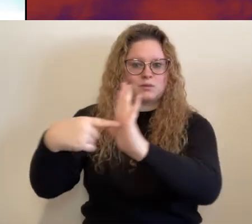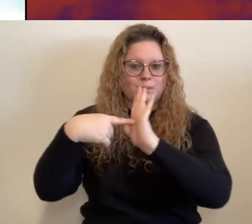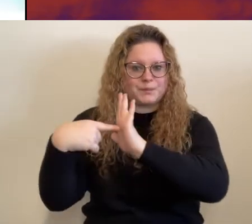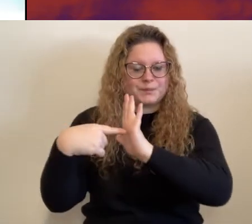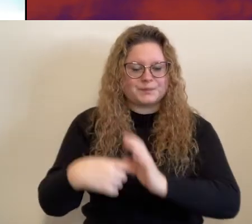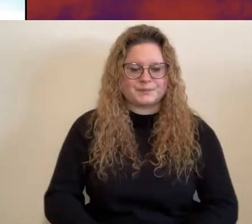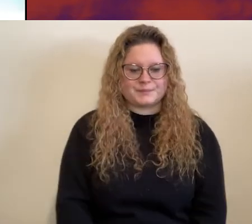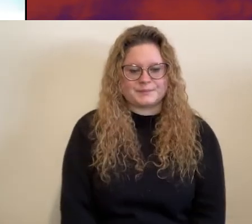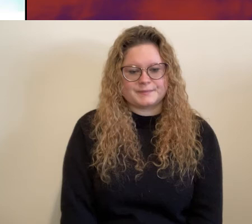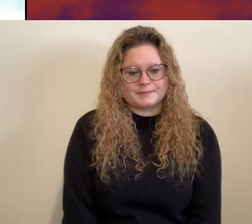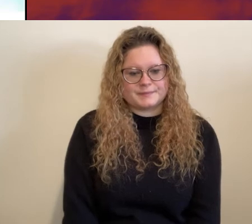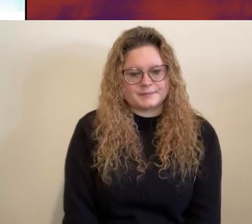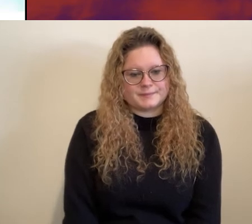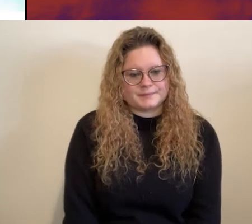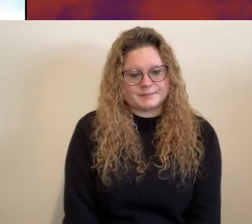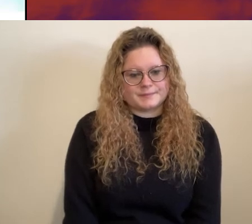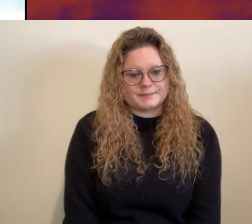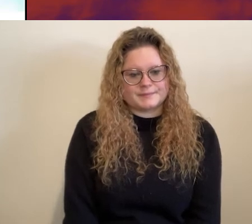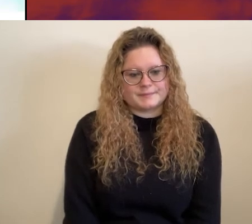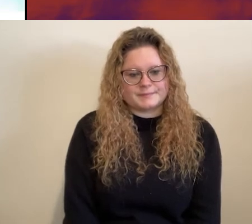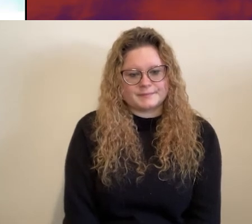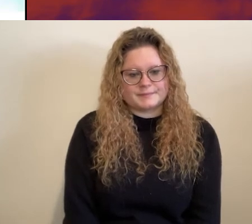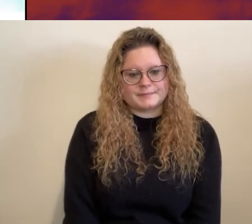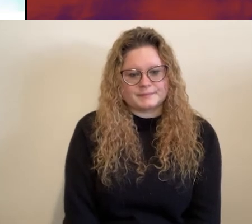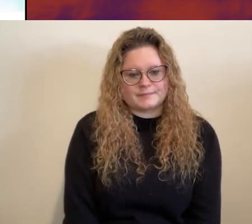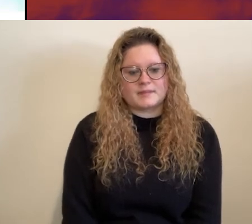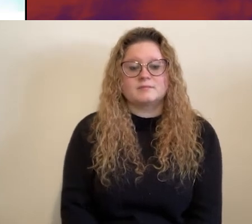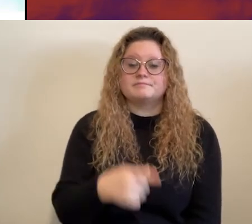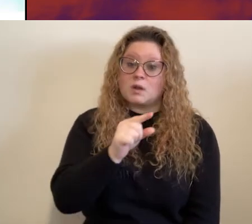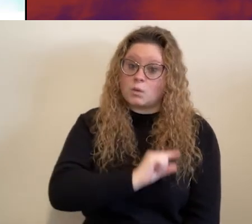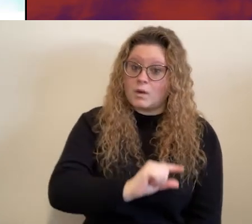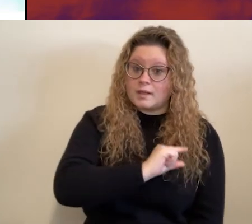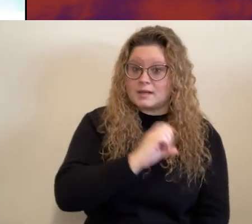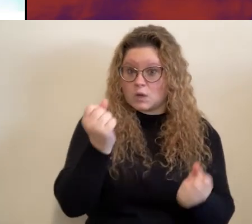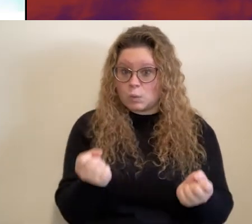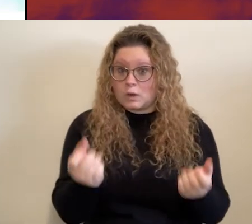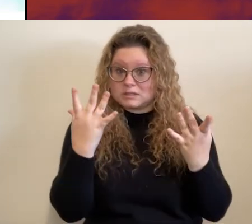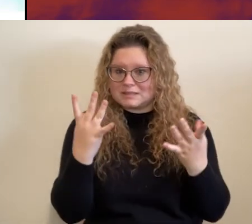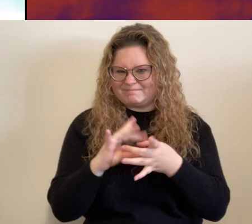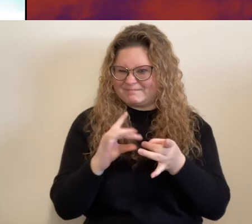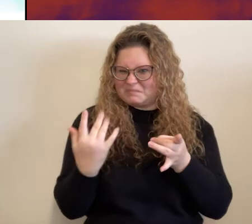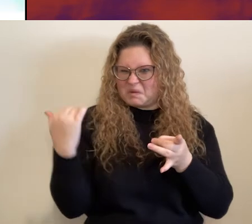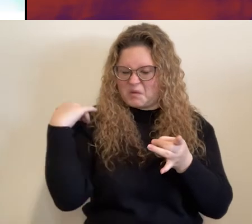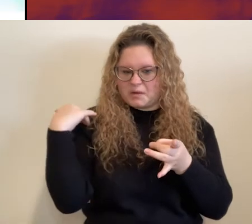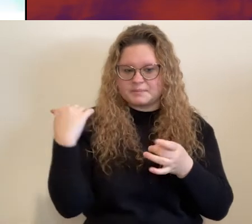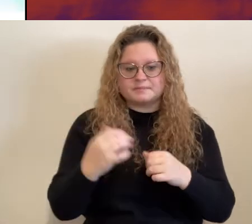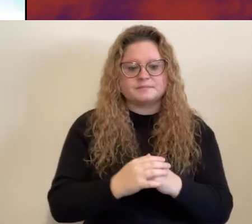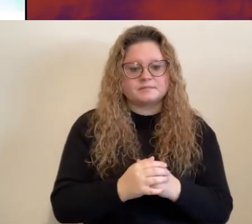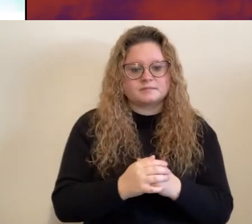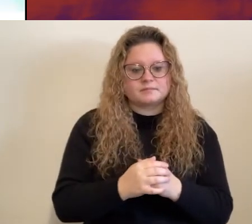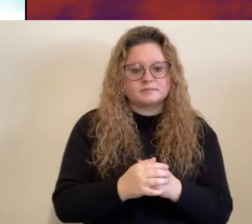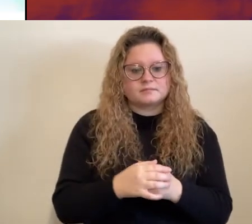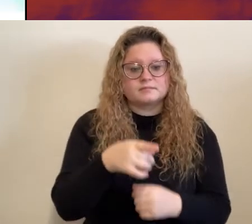And then we mentioned quality and quantity before. So this is like brief over, this is my